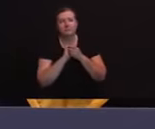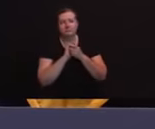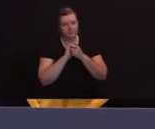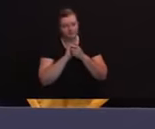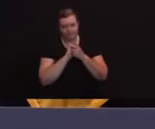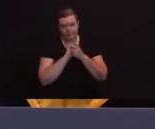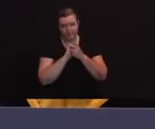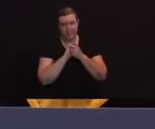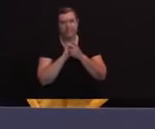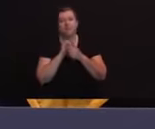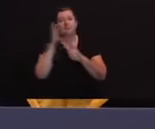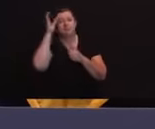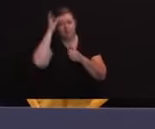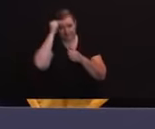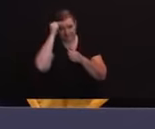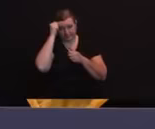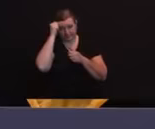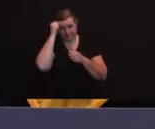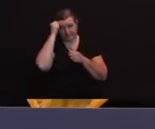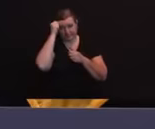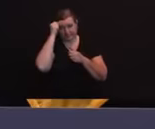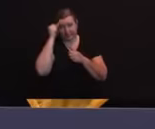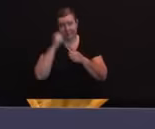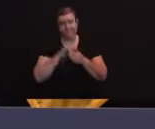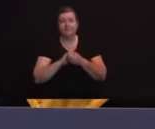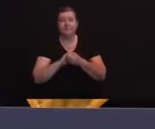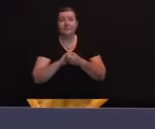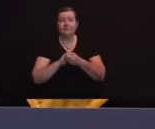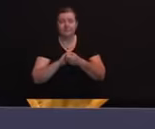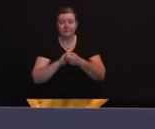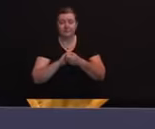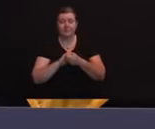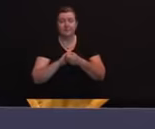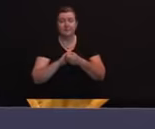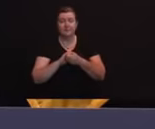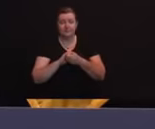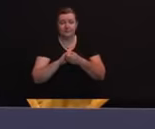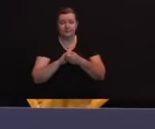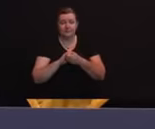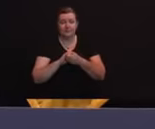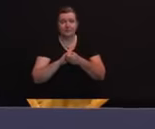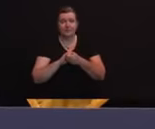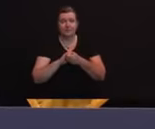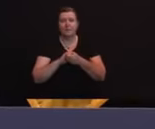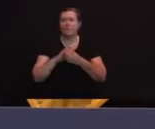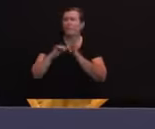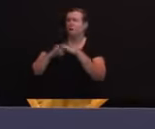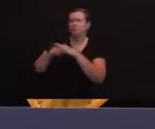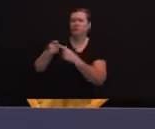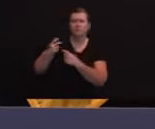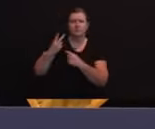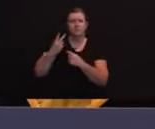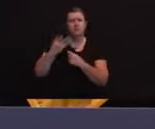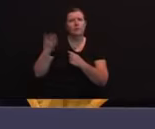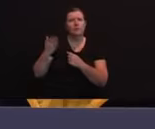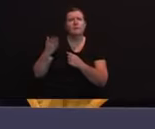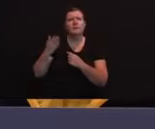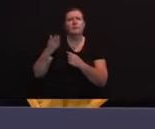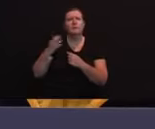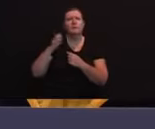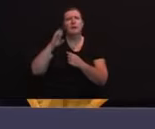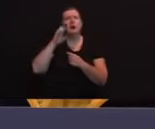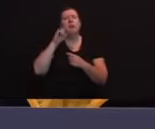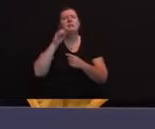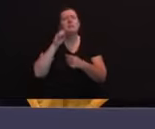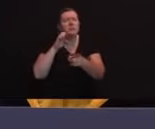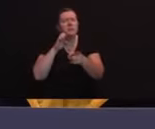us. Two quick things. One is marrying back to Elise's point, and the